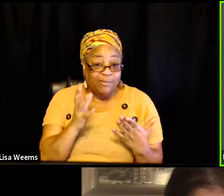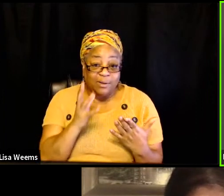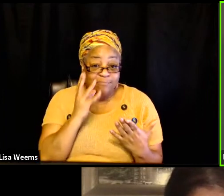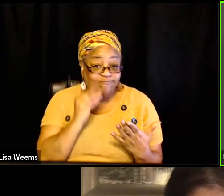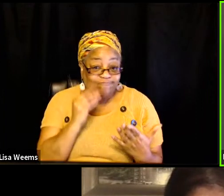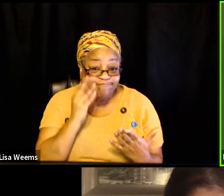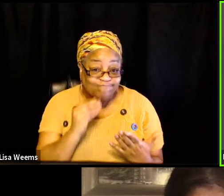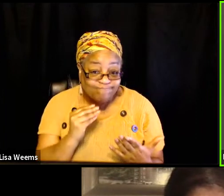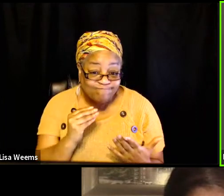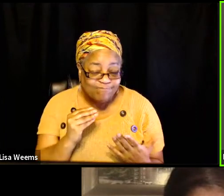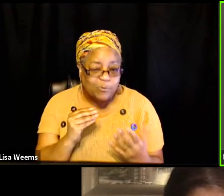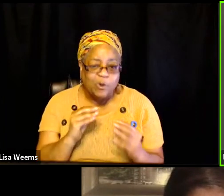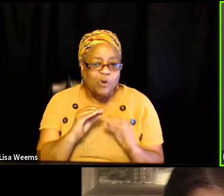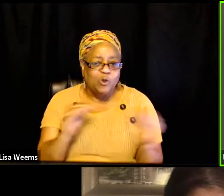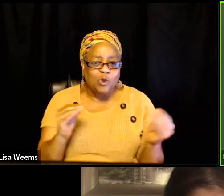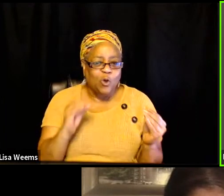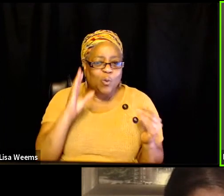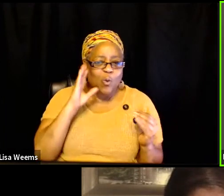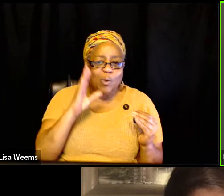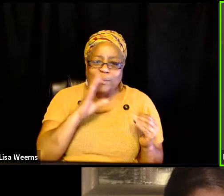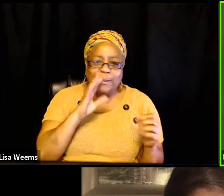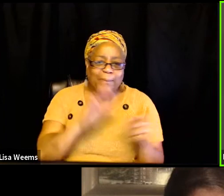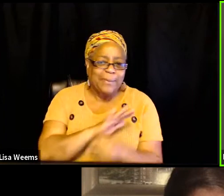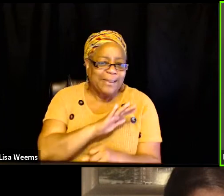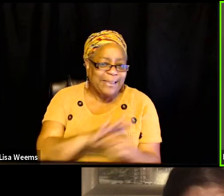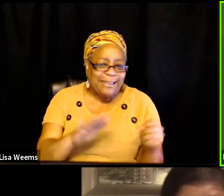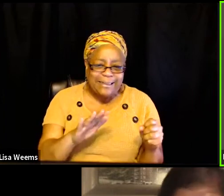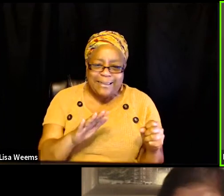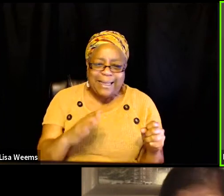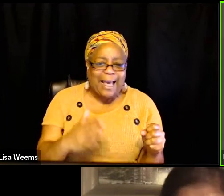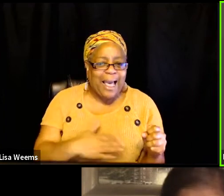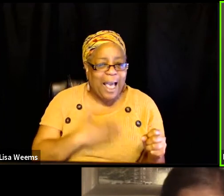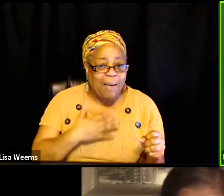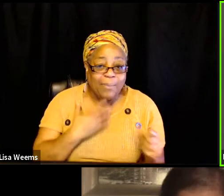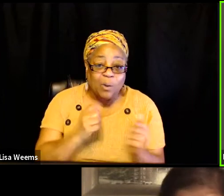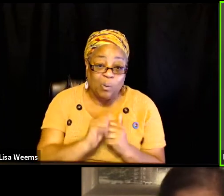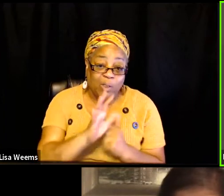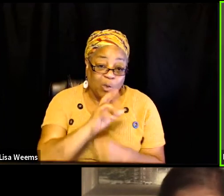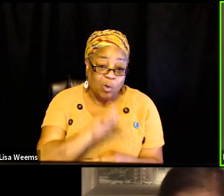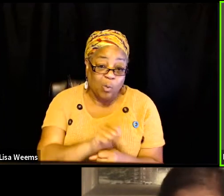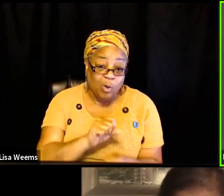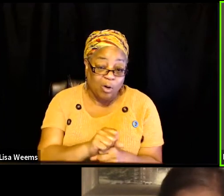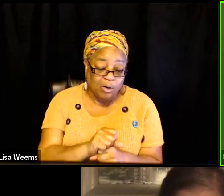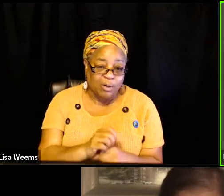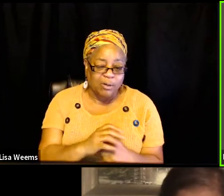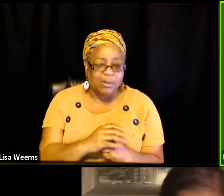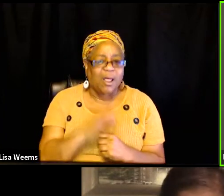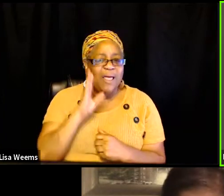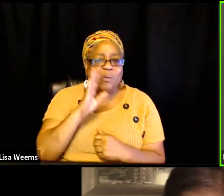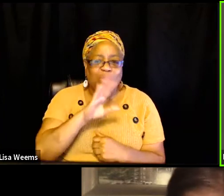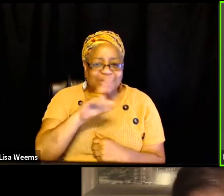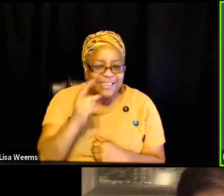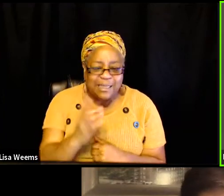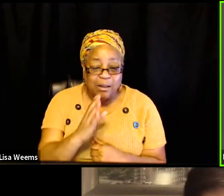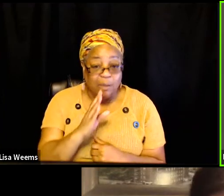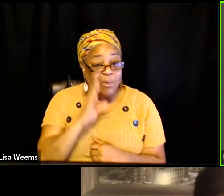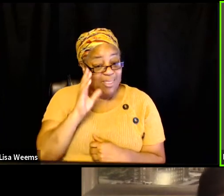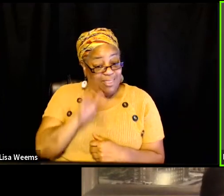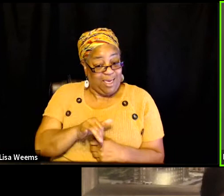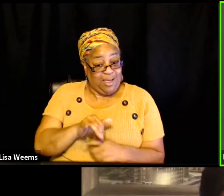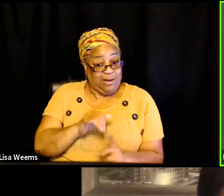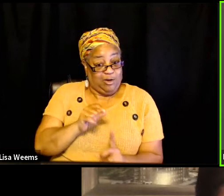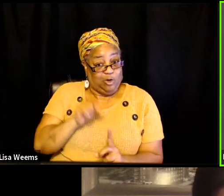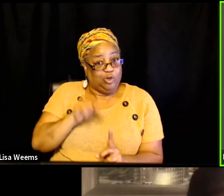that no one is going to be completely happy with what you are doing. And that can never, ever be the reason why you do or something or